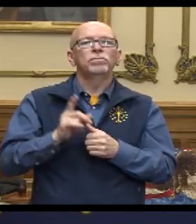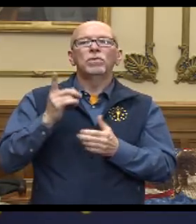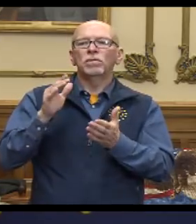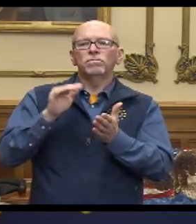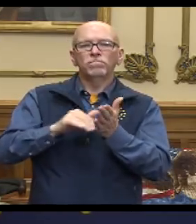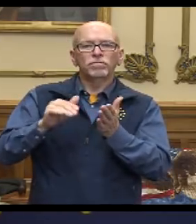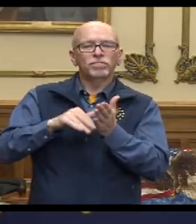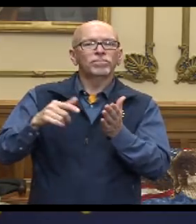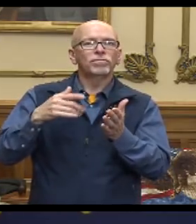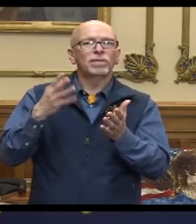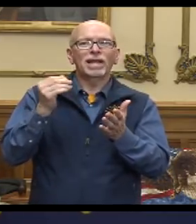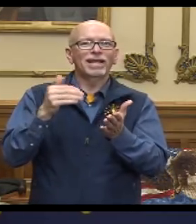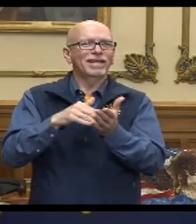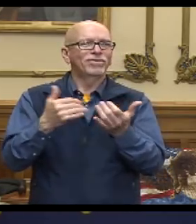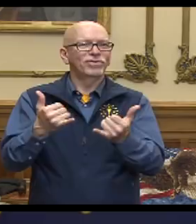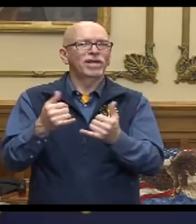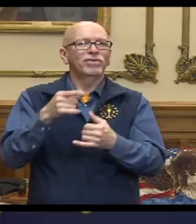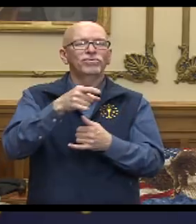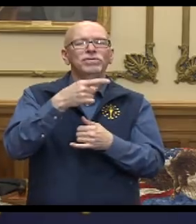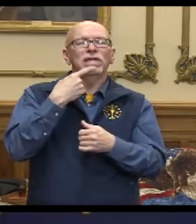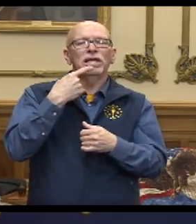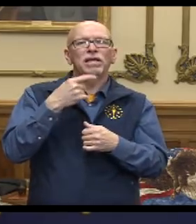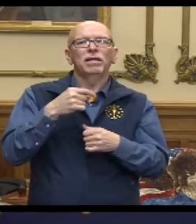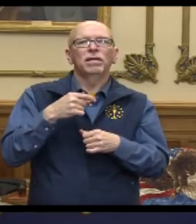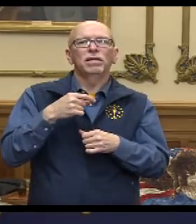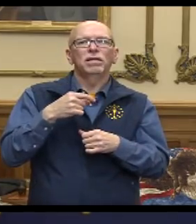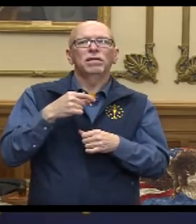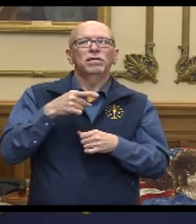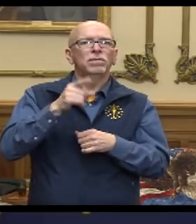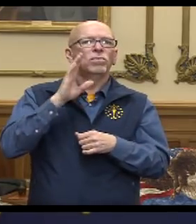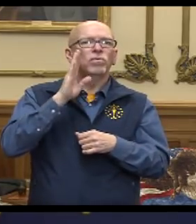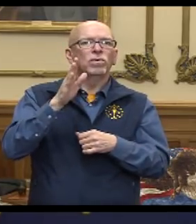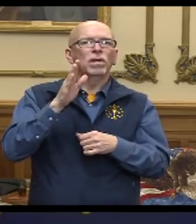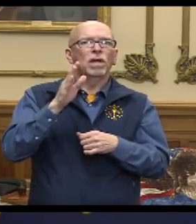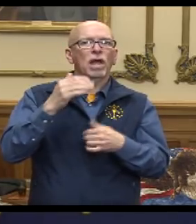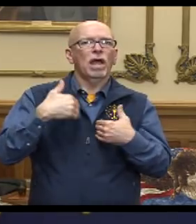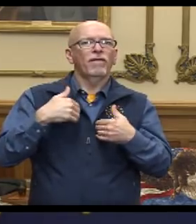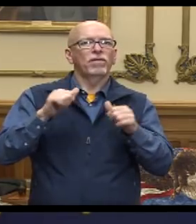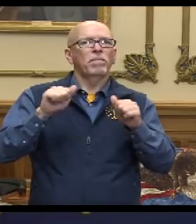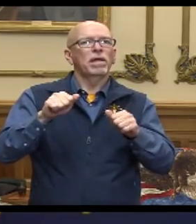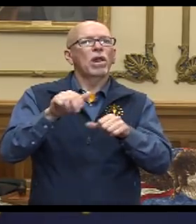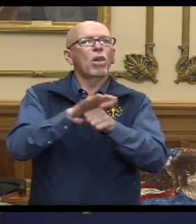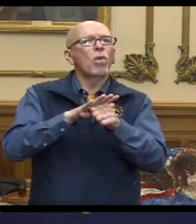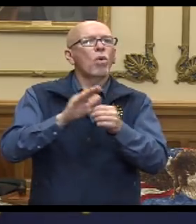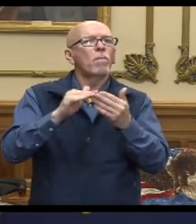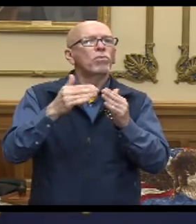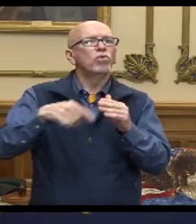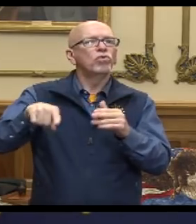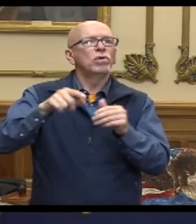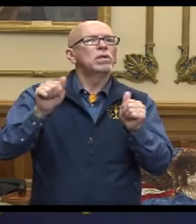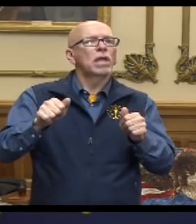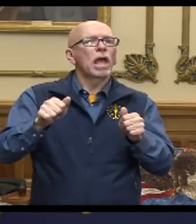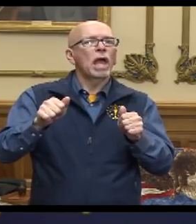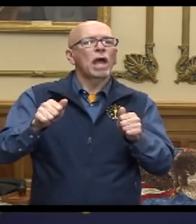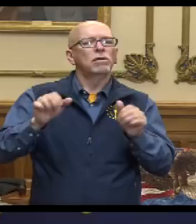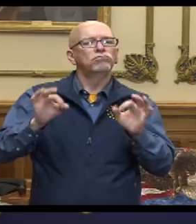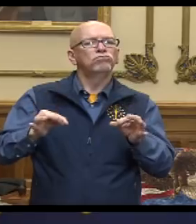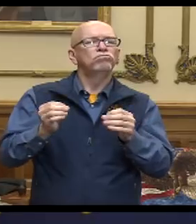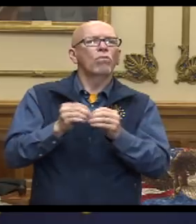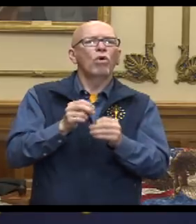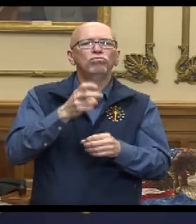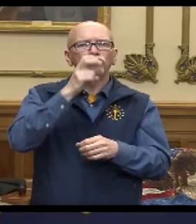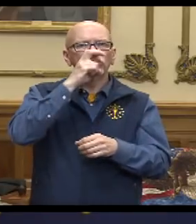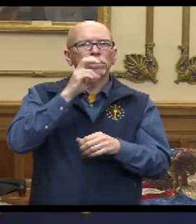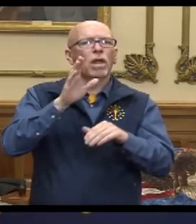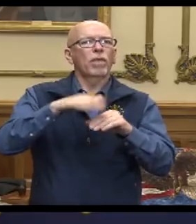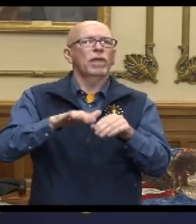Repeatedly, again today, you said that there will be the ability for local communities to impose more